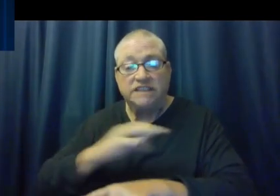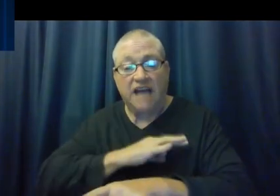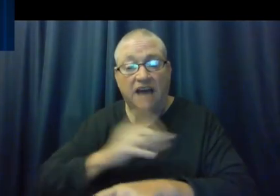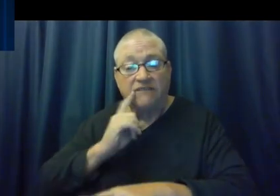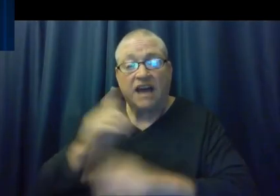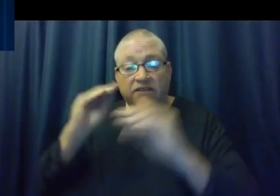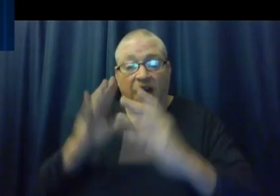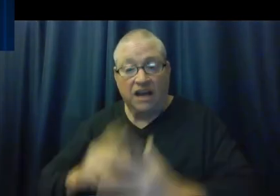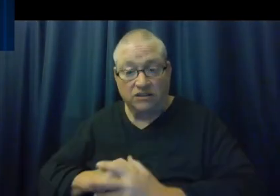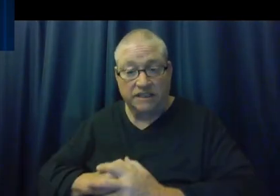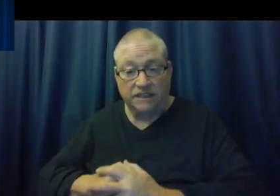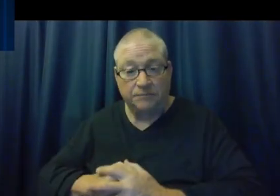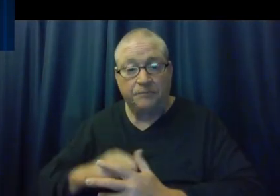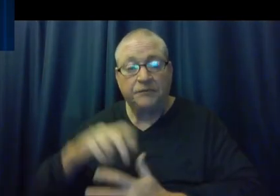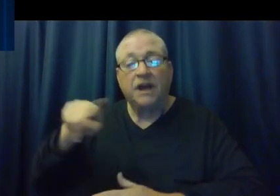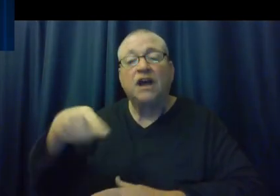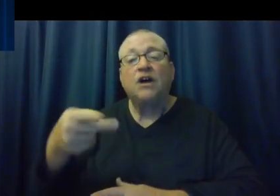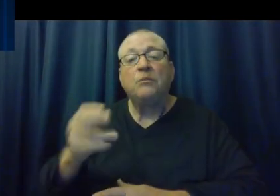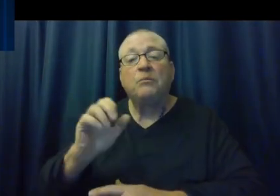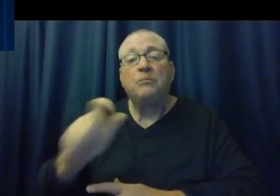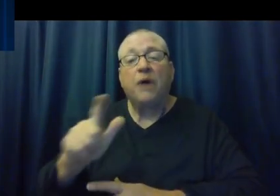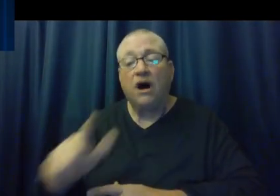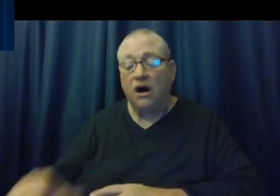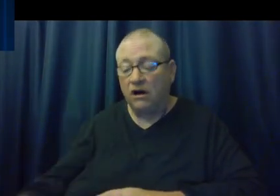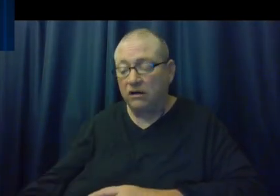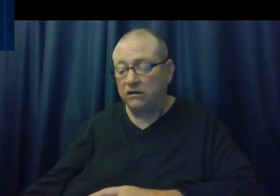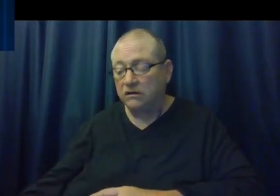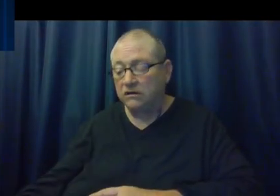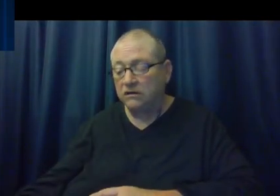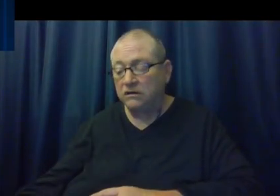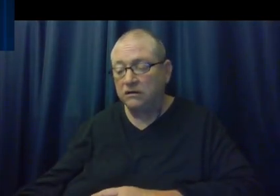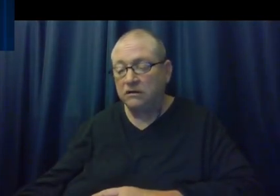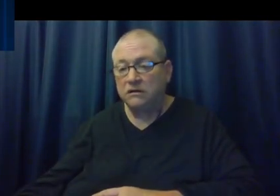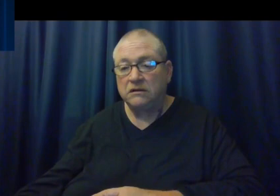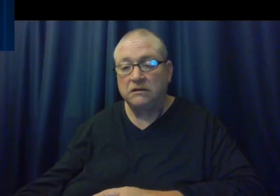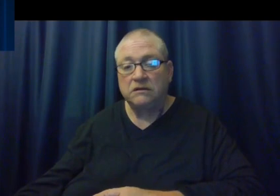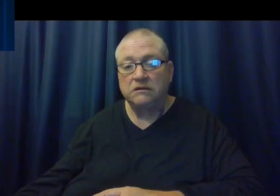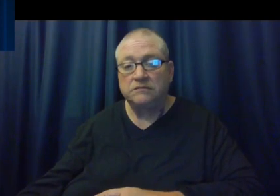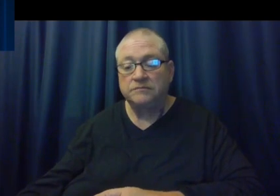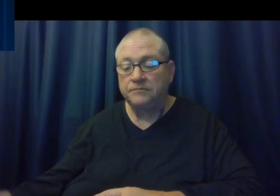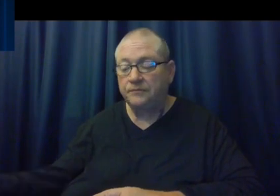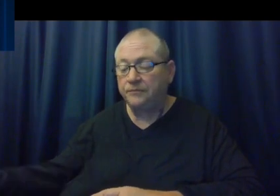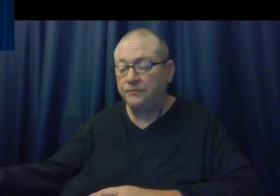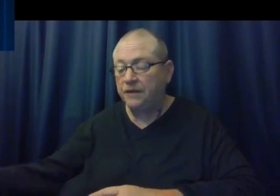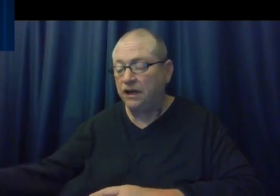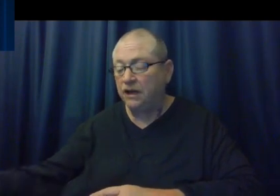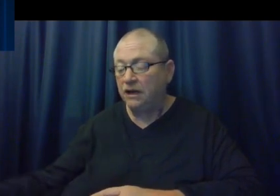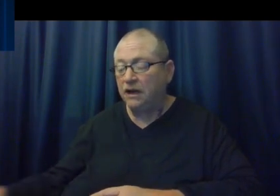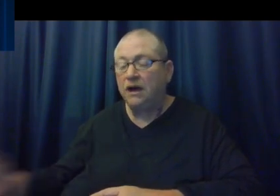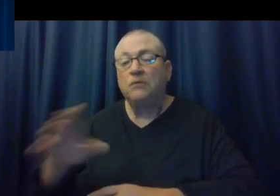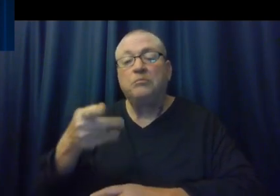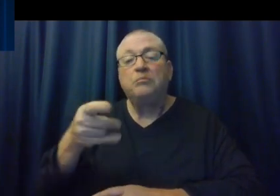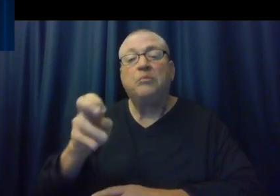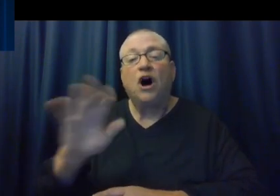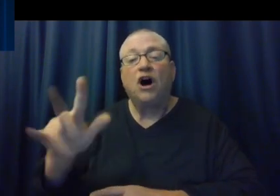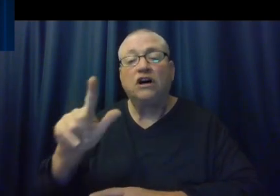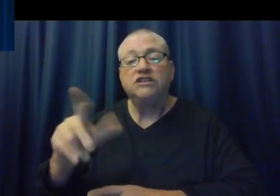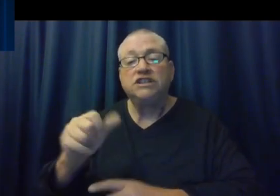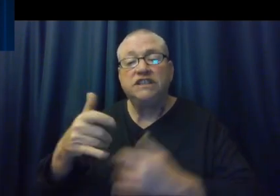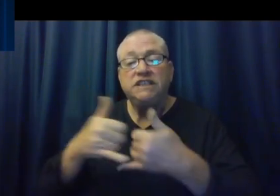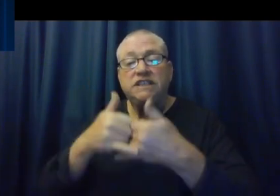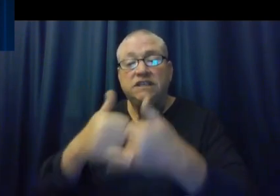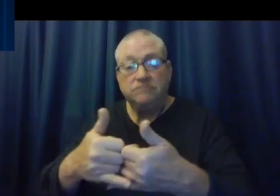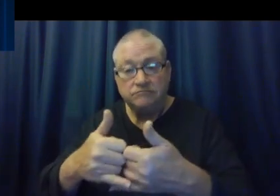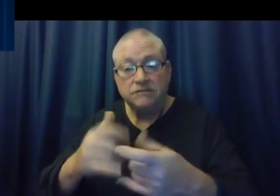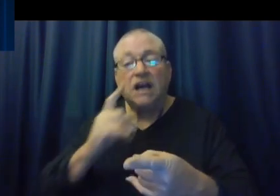The Paul J. Olskamp Research Award, named for Western's former president, recognizes a faculty member from either the College of Humanities and